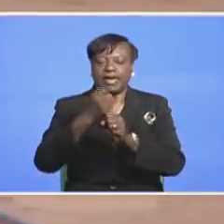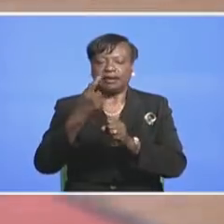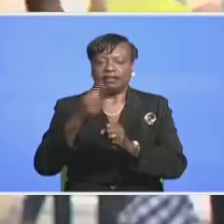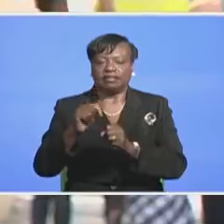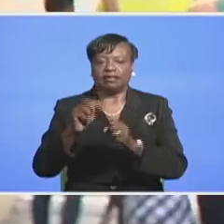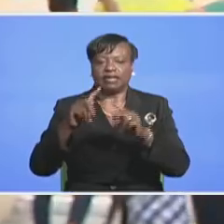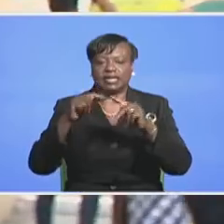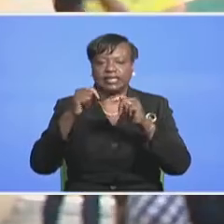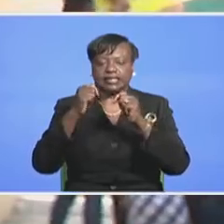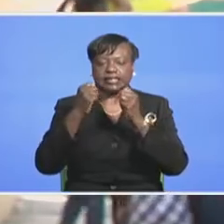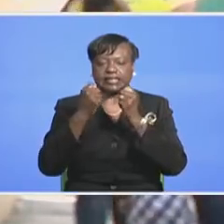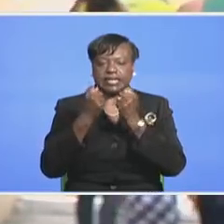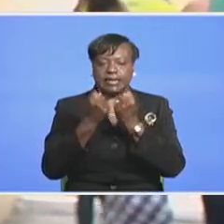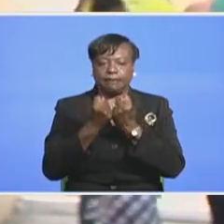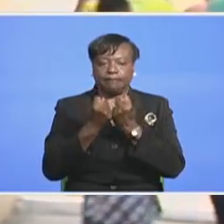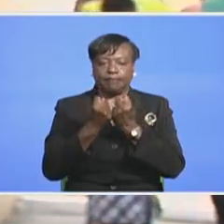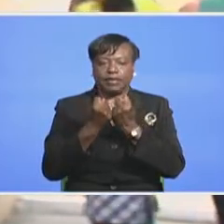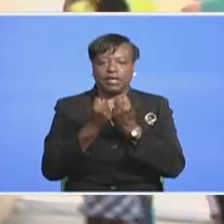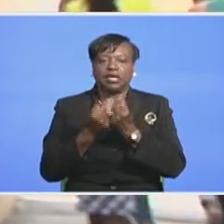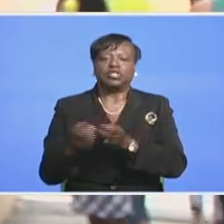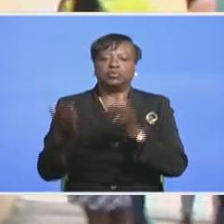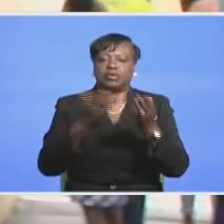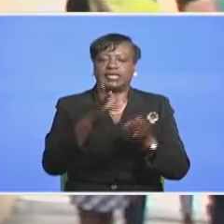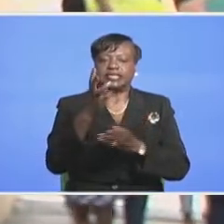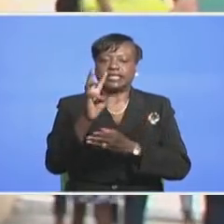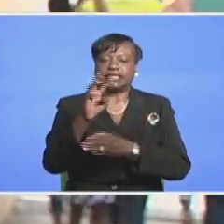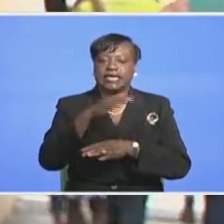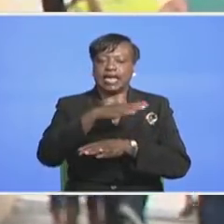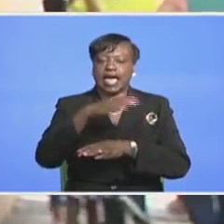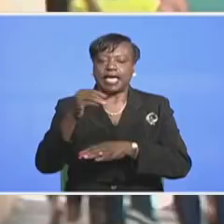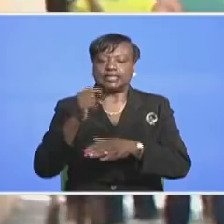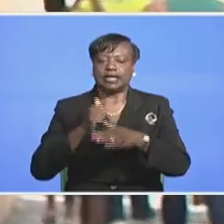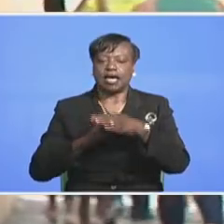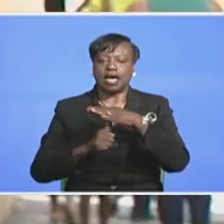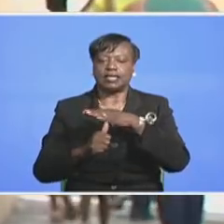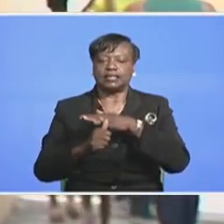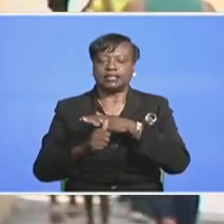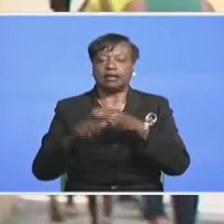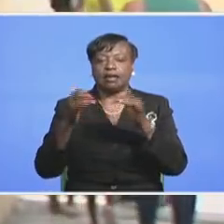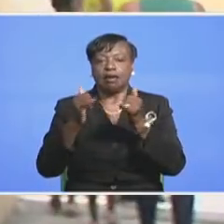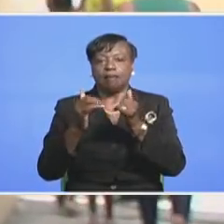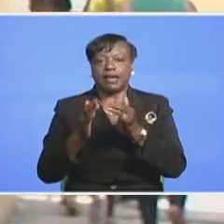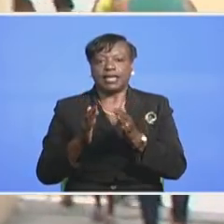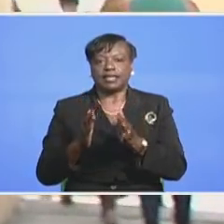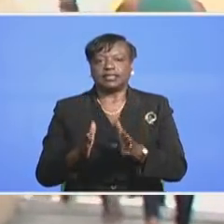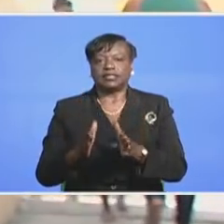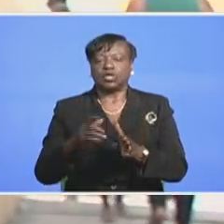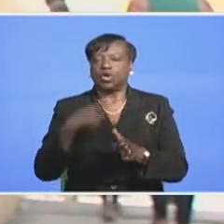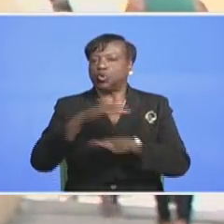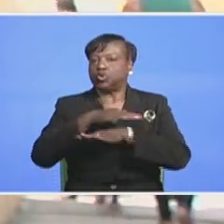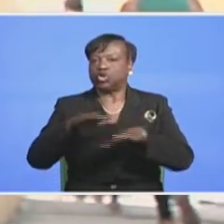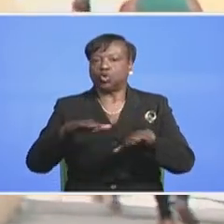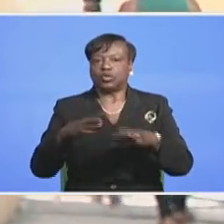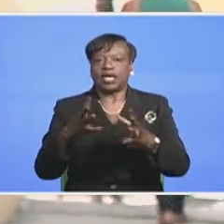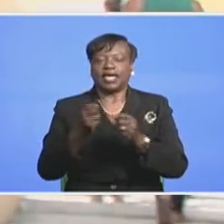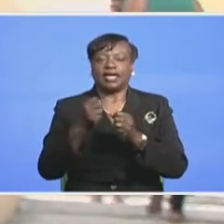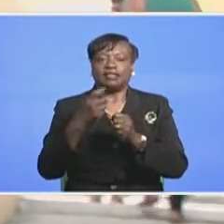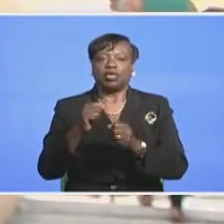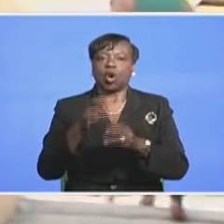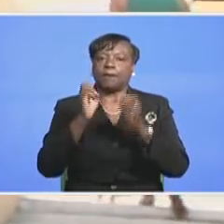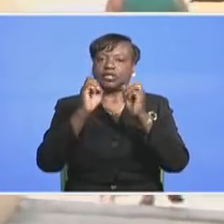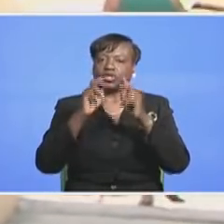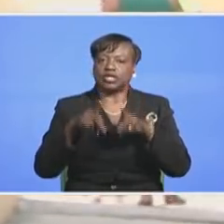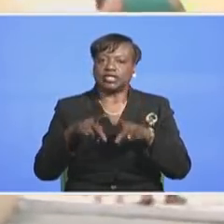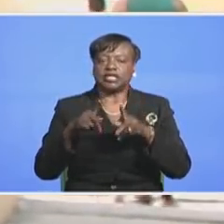Tournament was to bring 16 and under players, the ones that don't get the opportunity to play in senior games because they're grooming them for